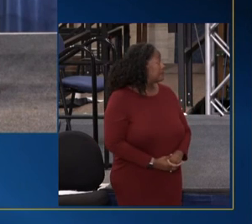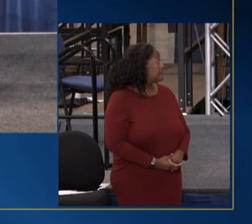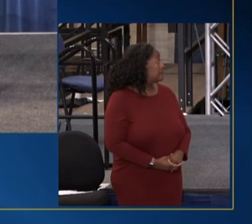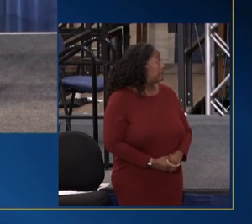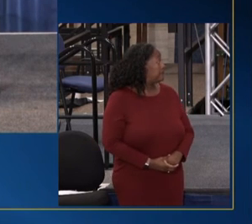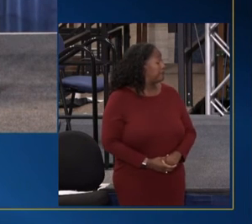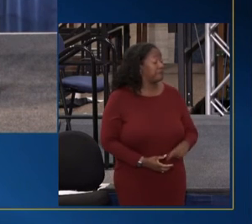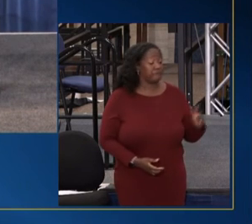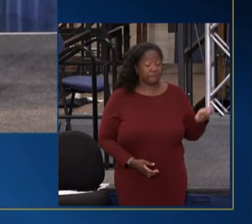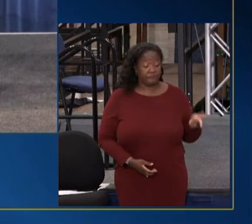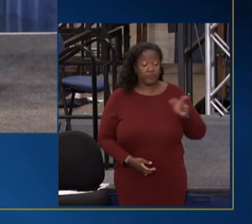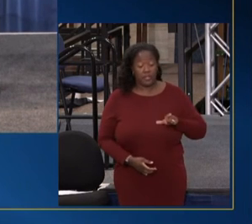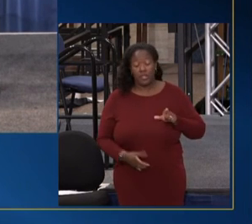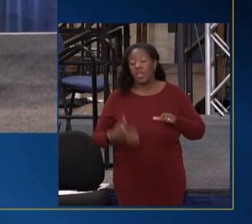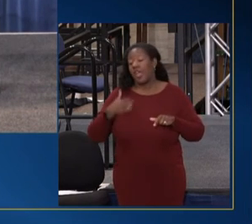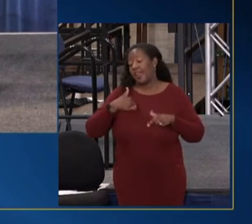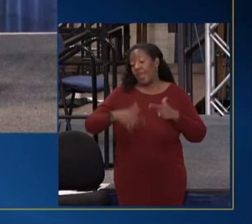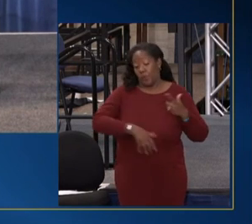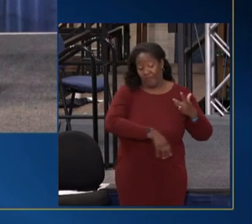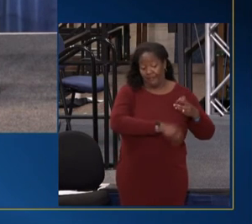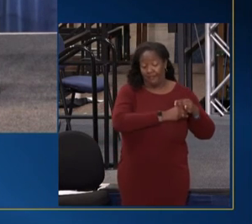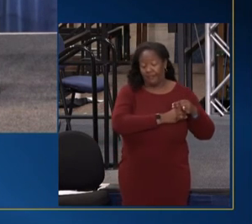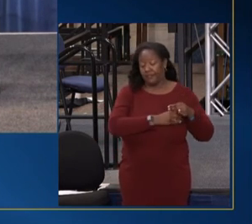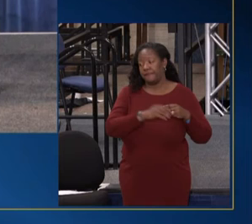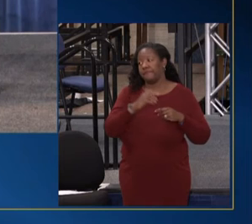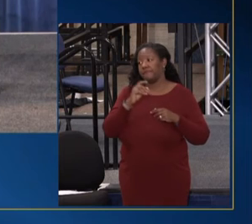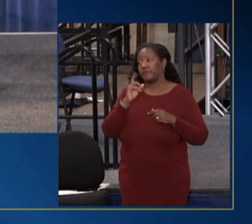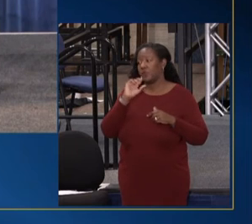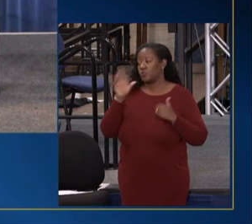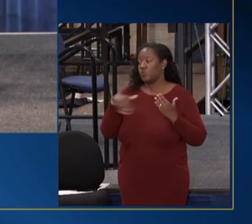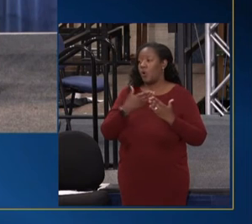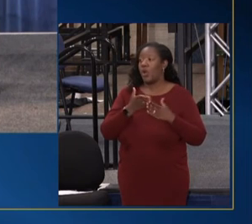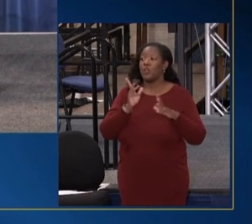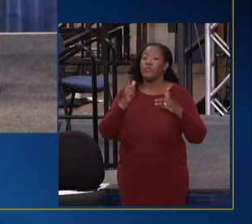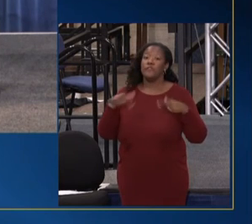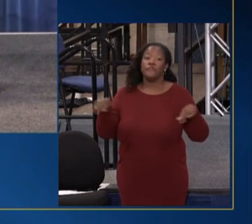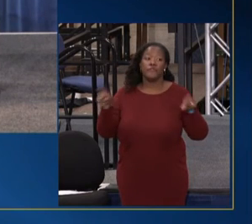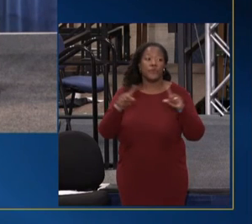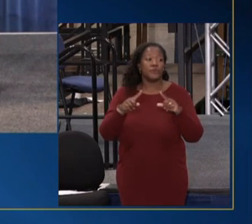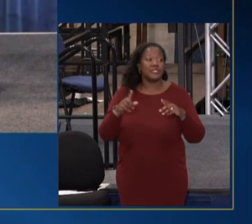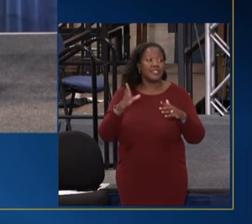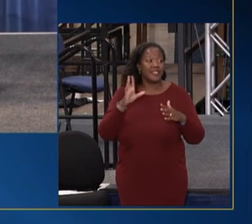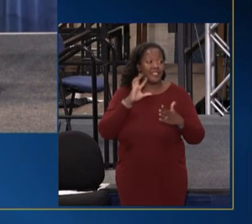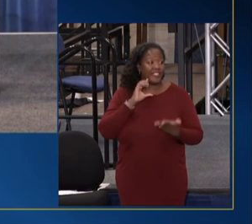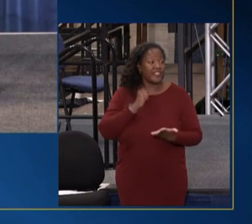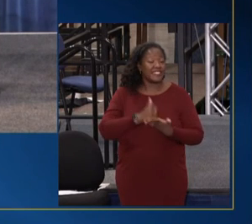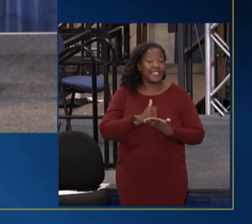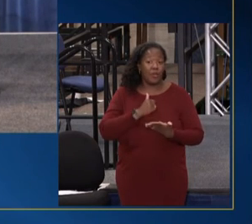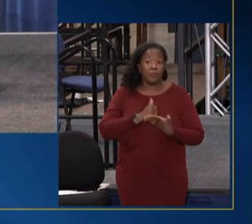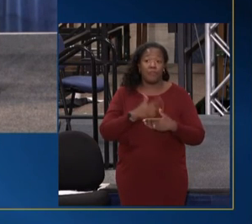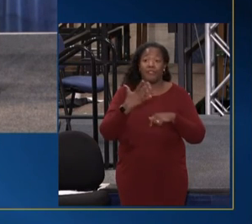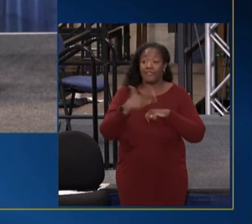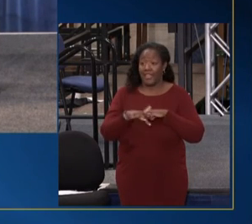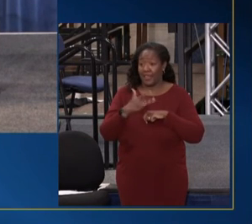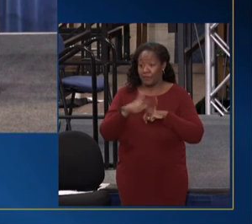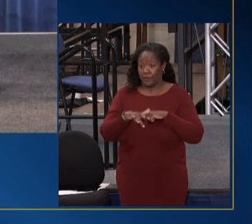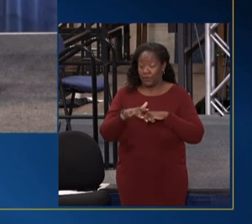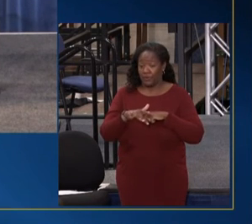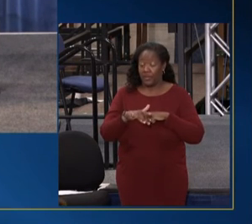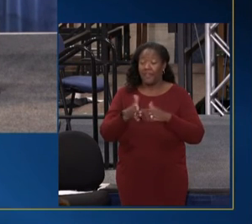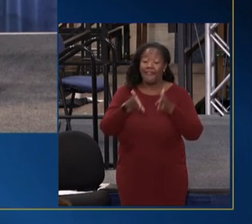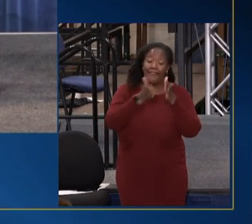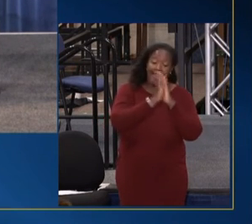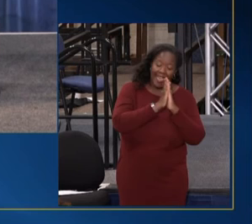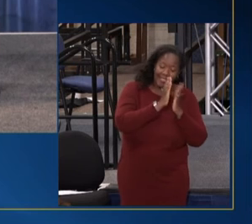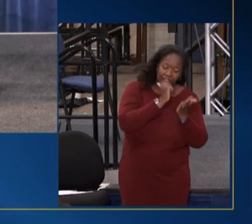And I guess to add to that, I would say to all of those out there that there is help available too. So ask for